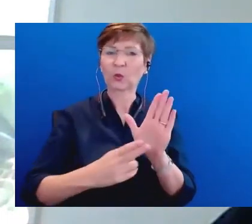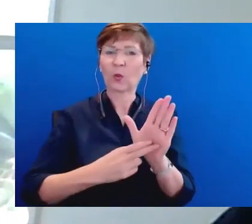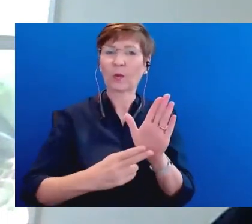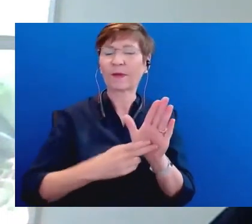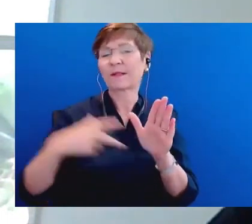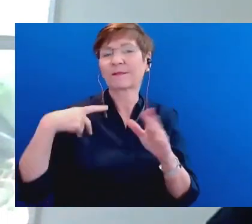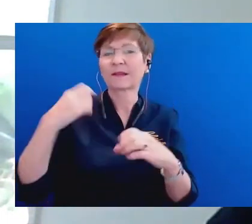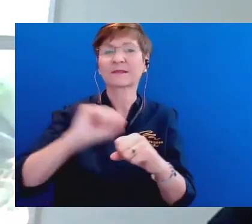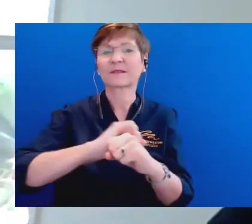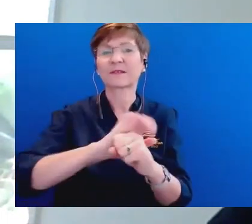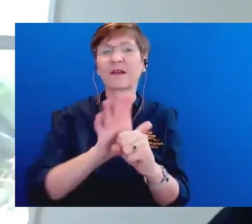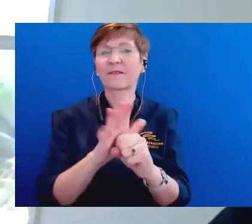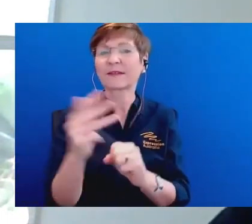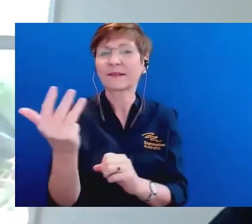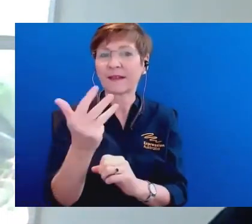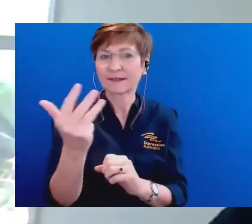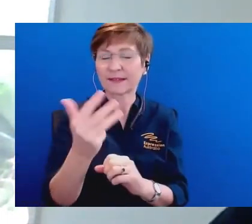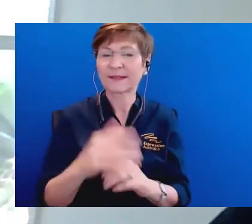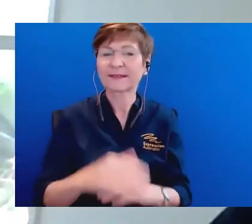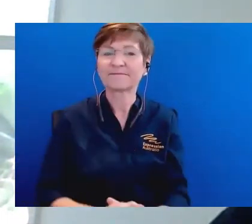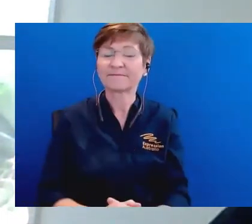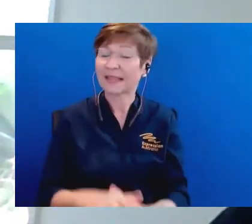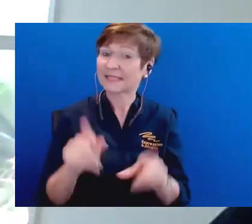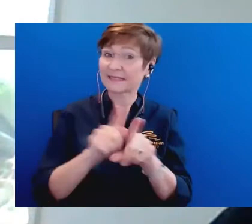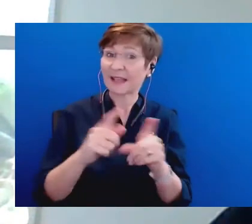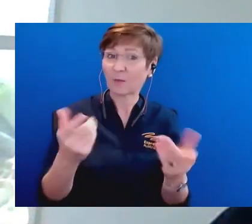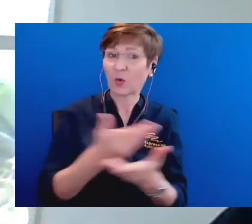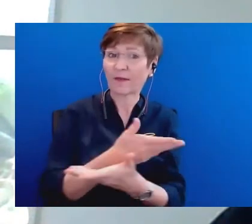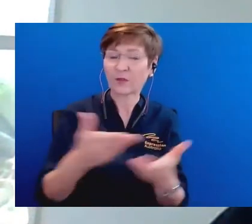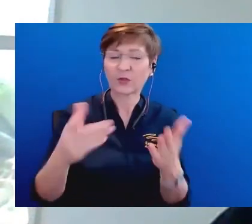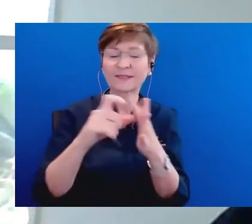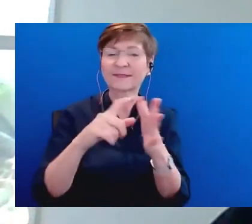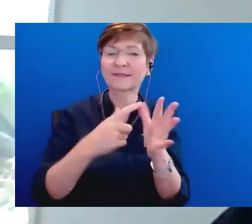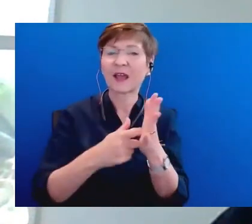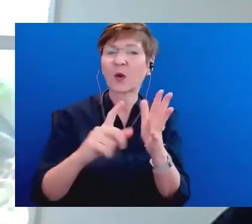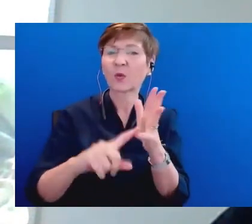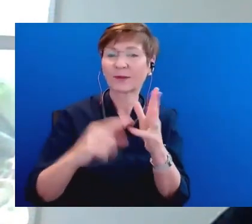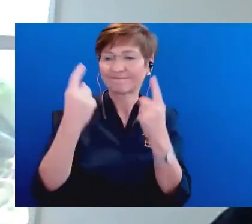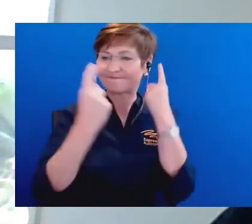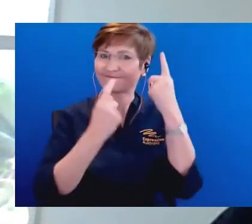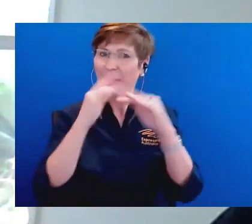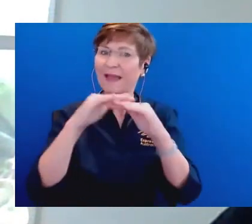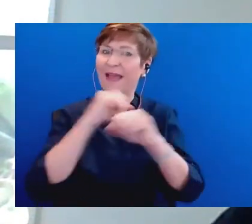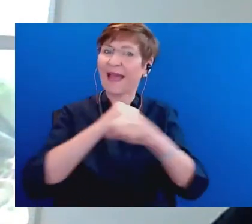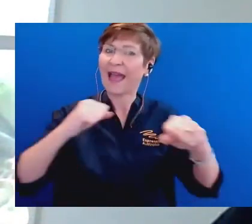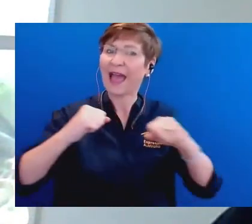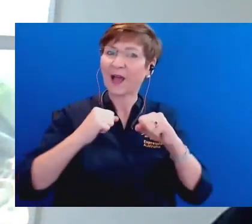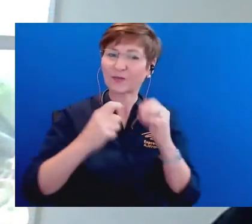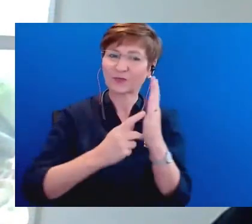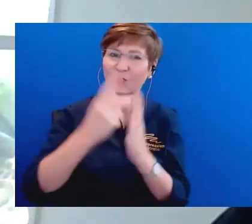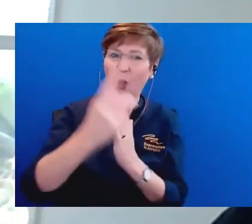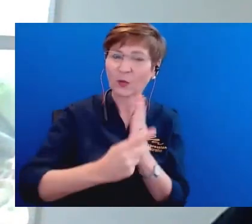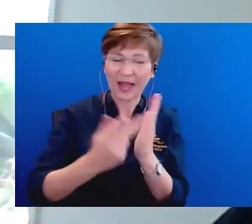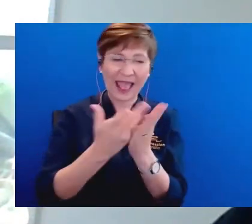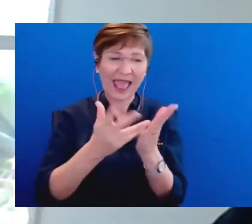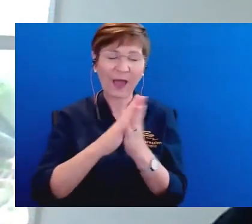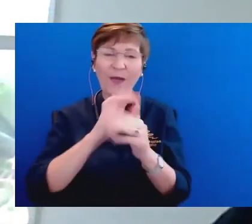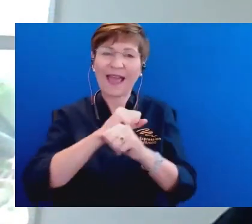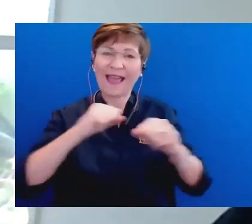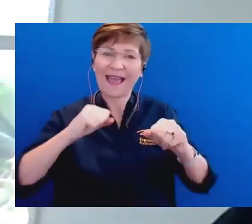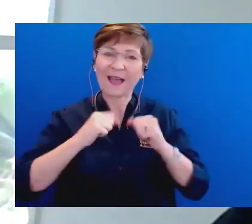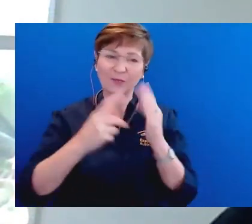COVID-19. Like all of you, Daru has had to review its program and the way in which we deliver our program to